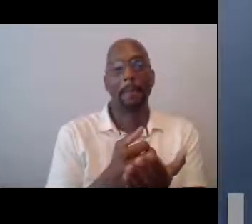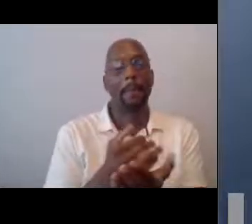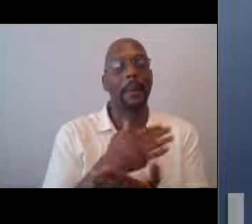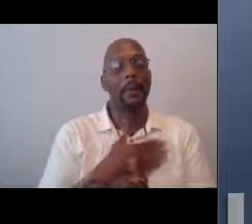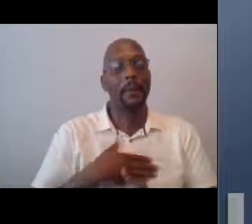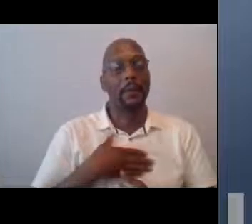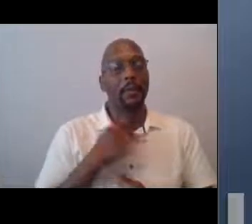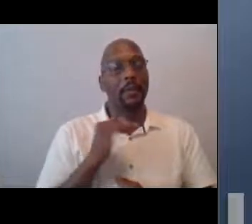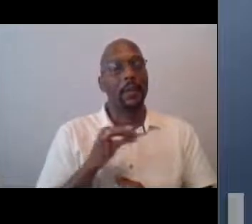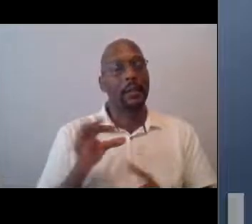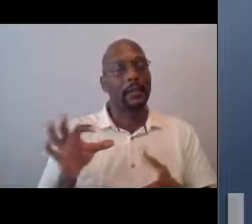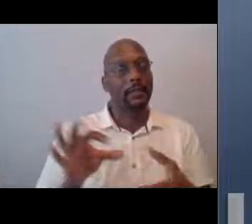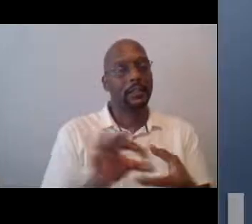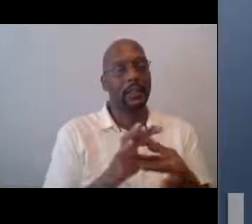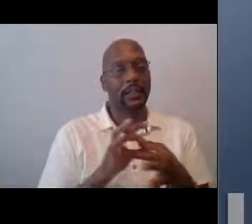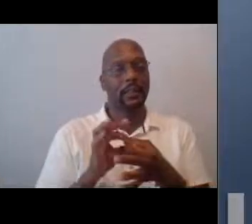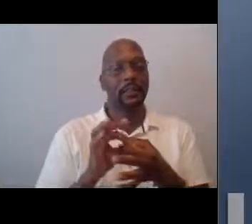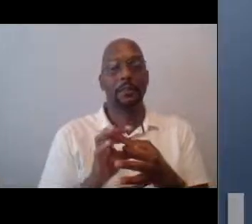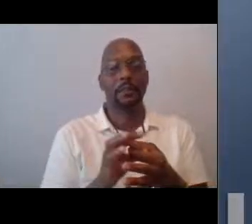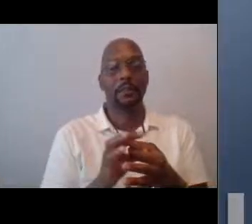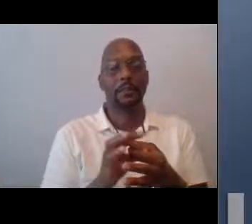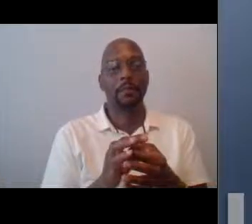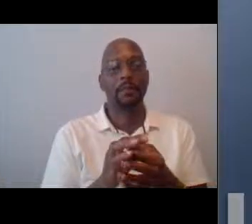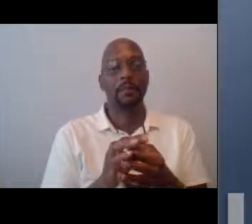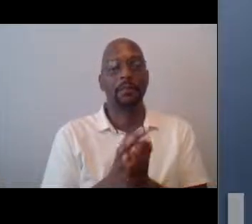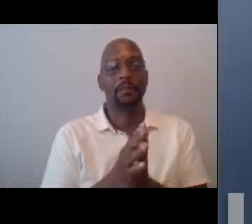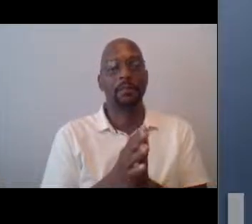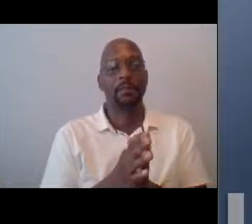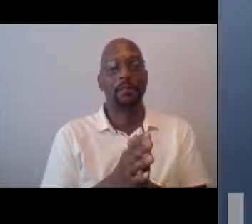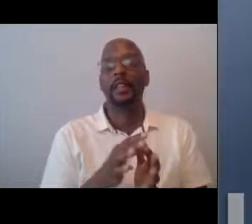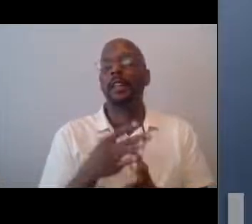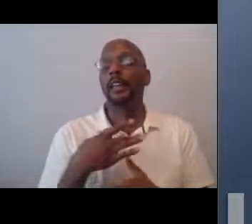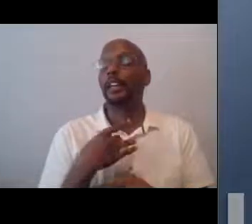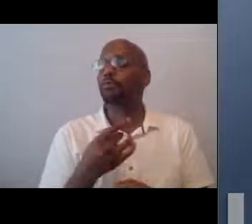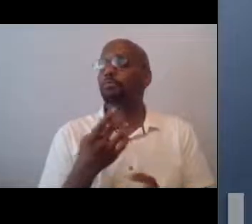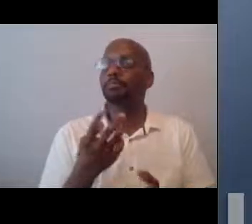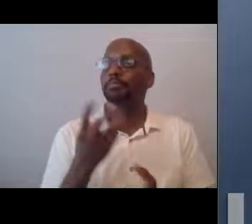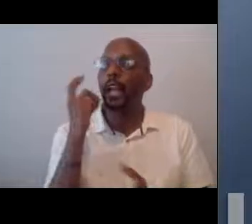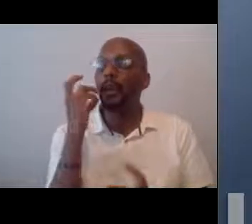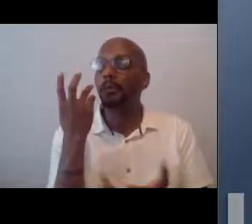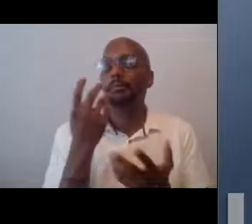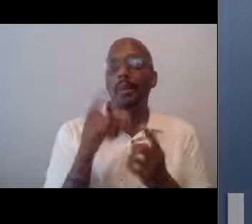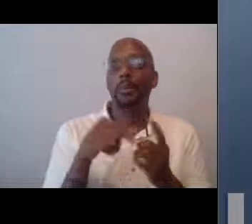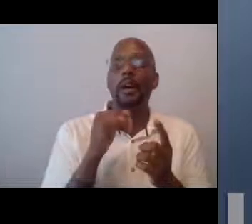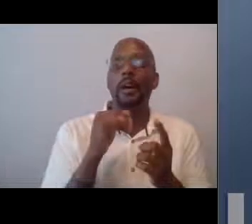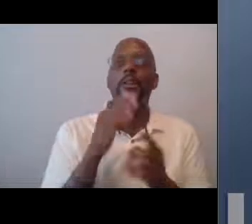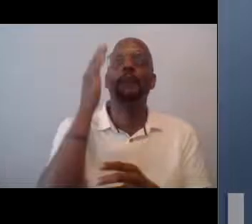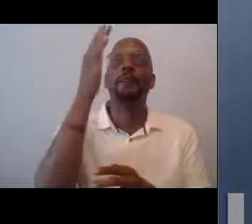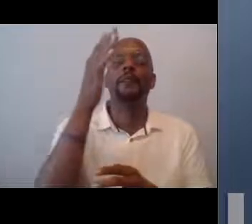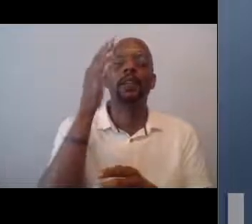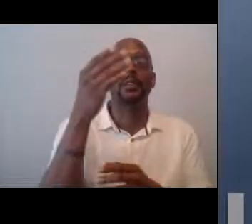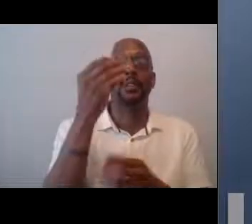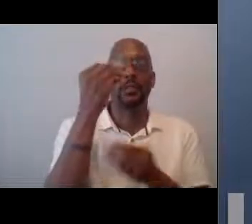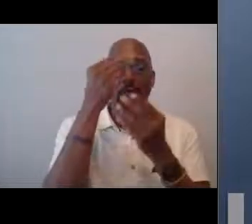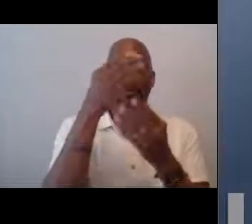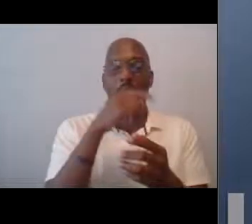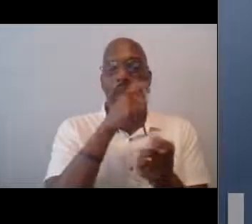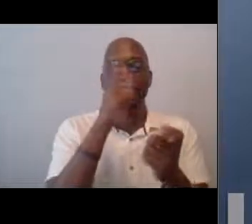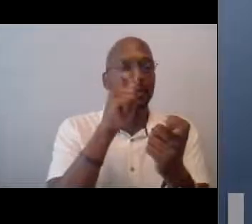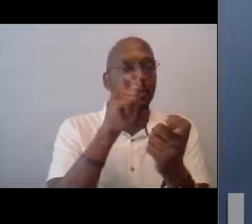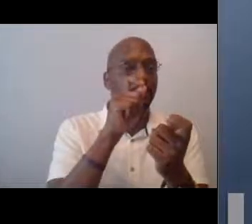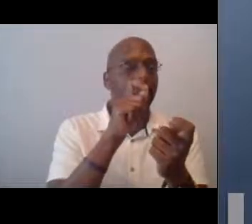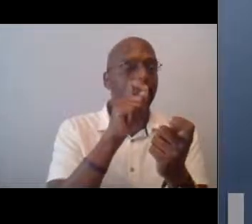engage in CAPTI. We'll be interested in hearing in your future updates on specific things